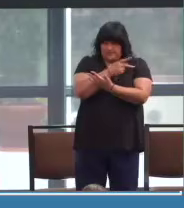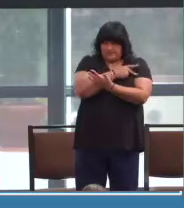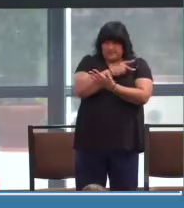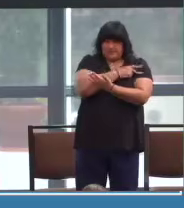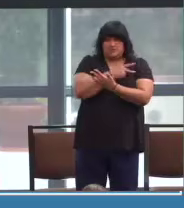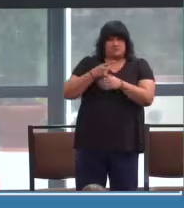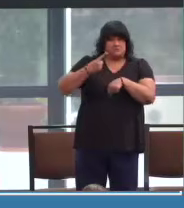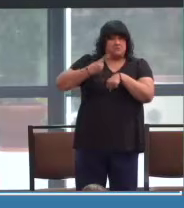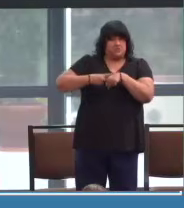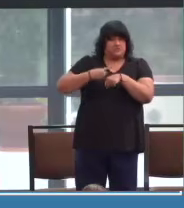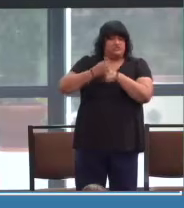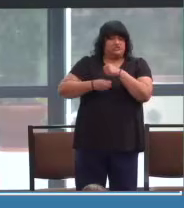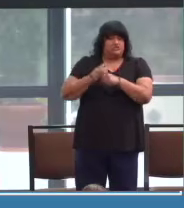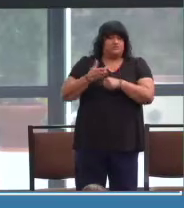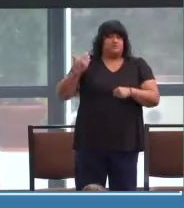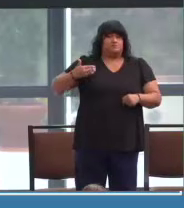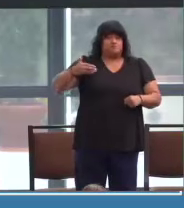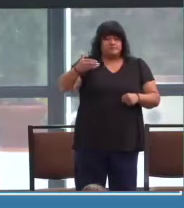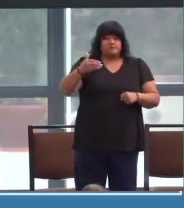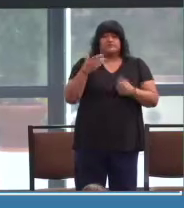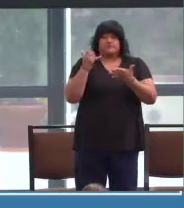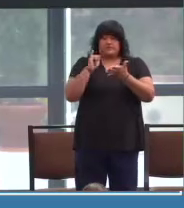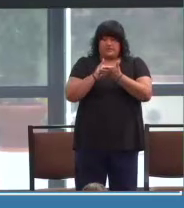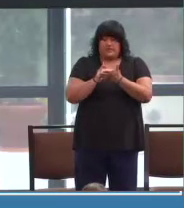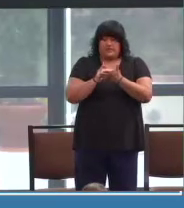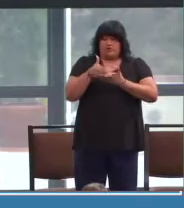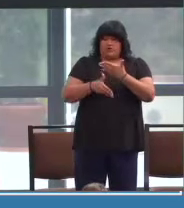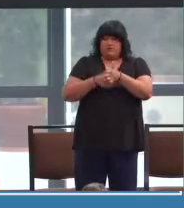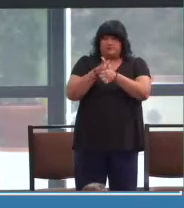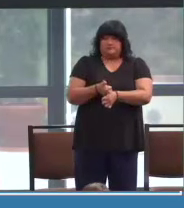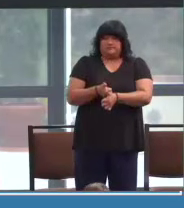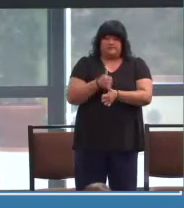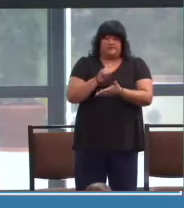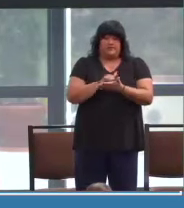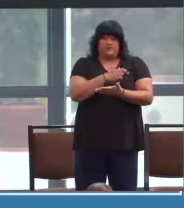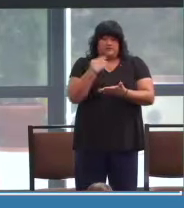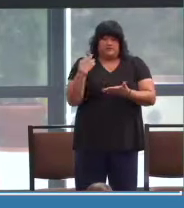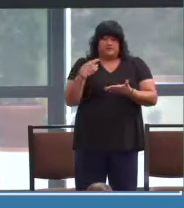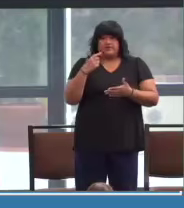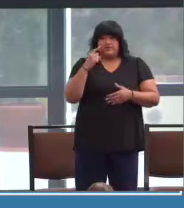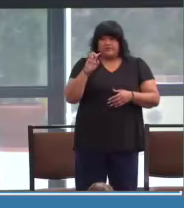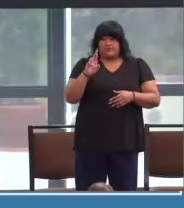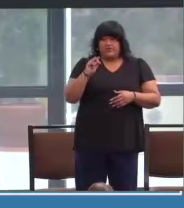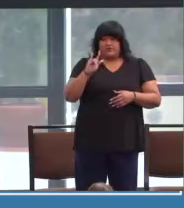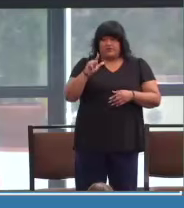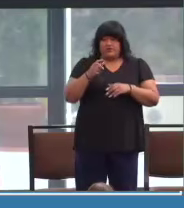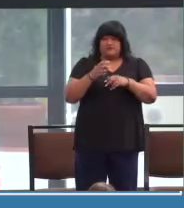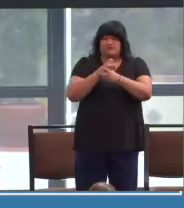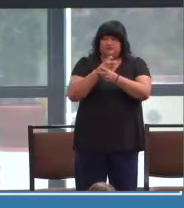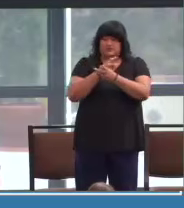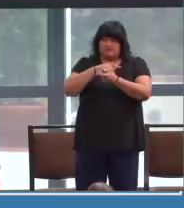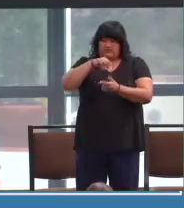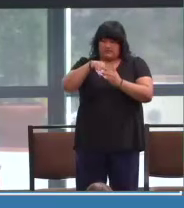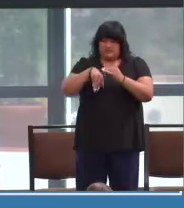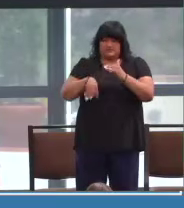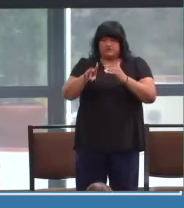year. And if we follow this protocol, the risk of retinal toxicity is less than 2% at 10